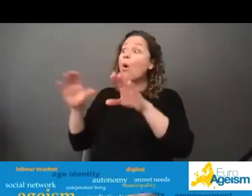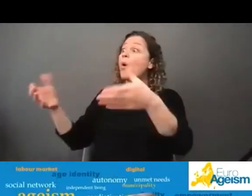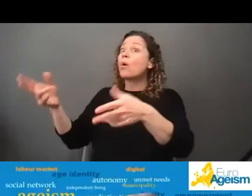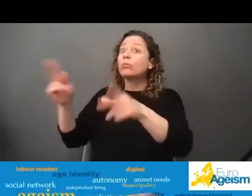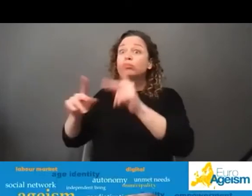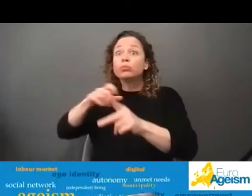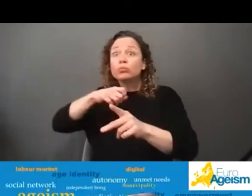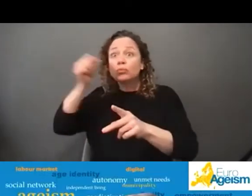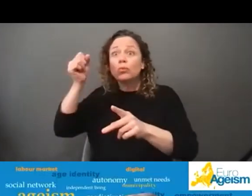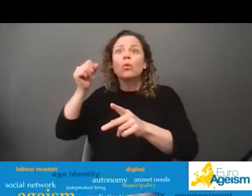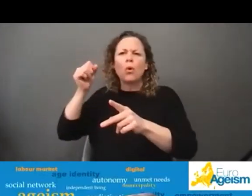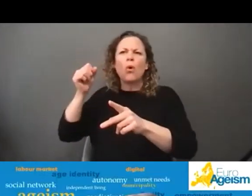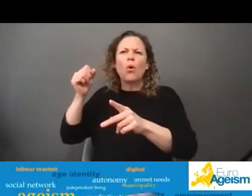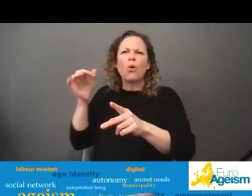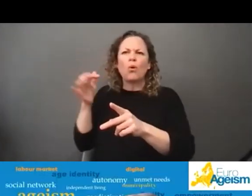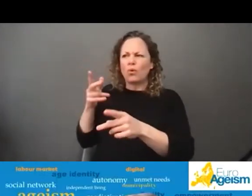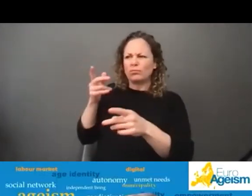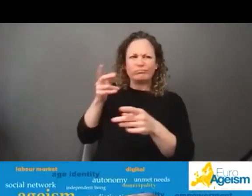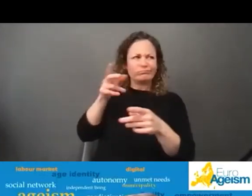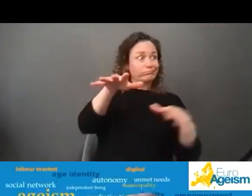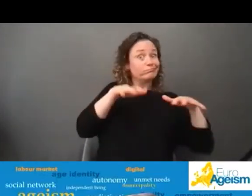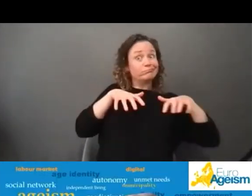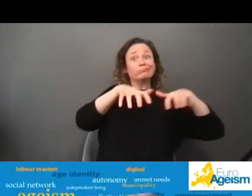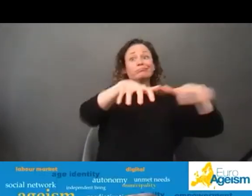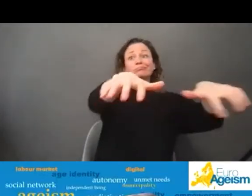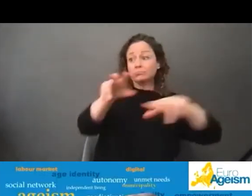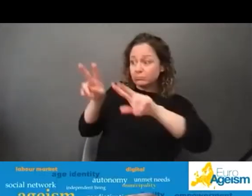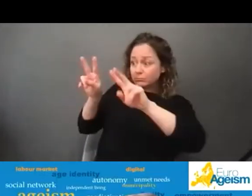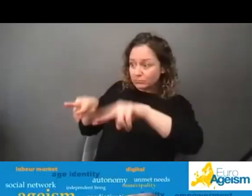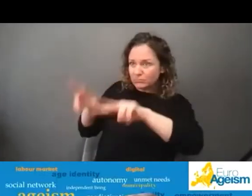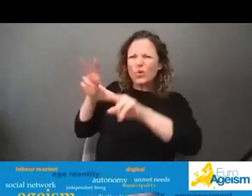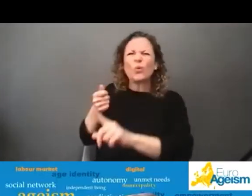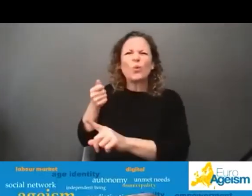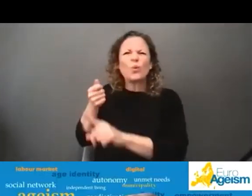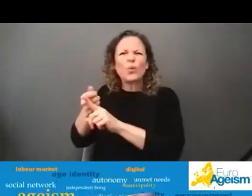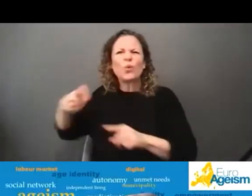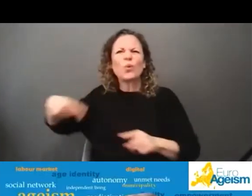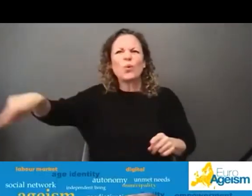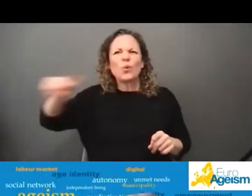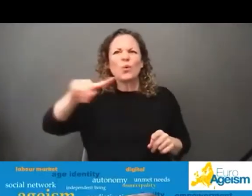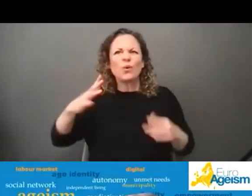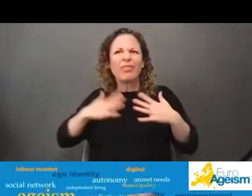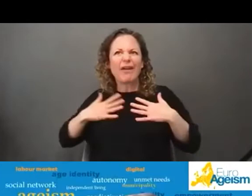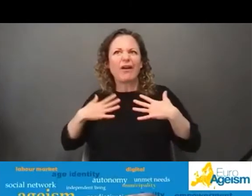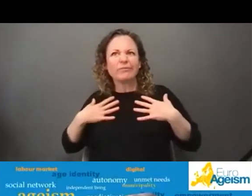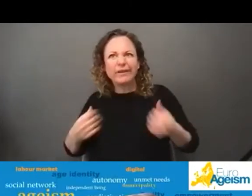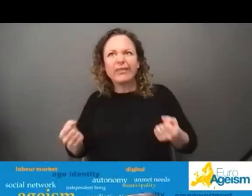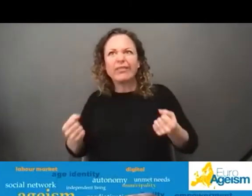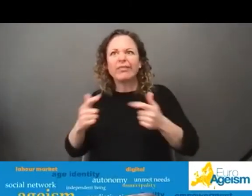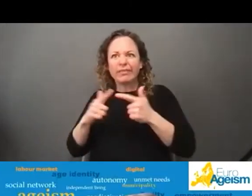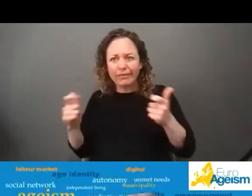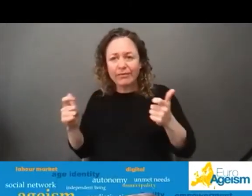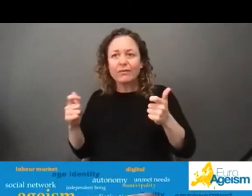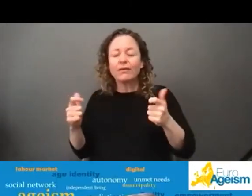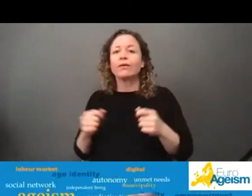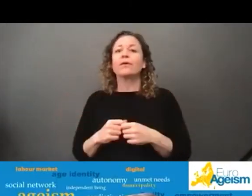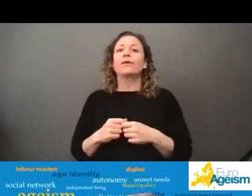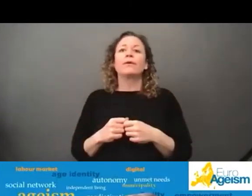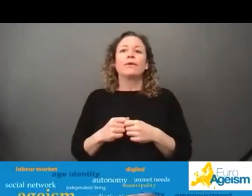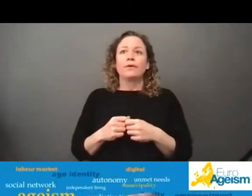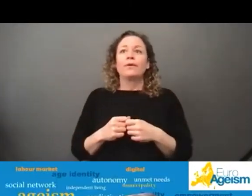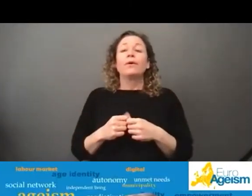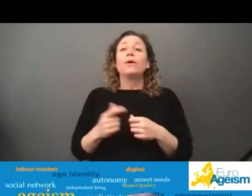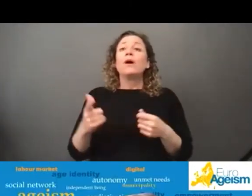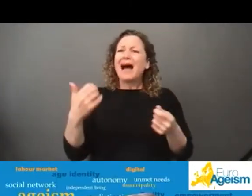that Alana and Banya shared with us in terms of both the current state on ageism as well as the toolkit that's